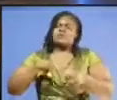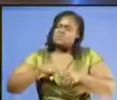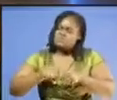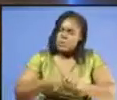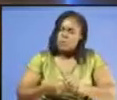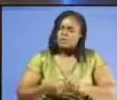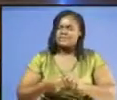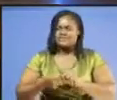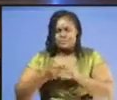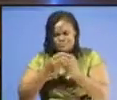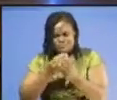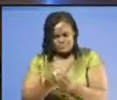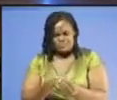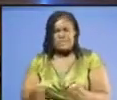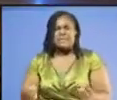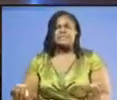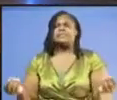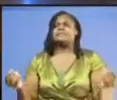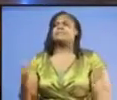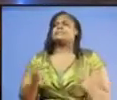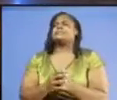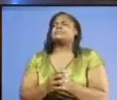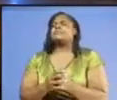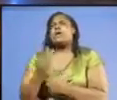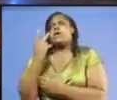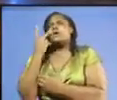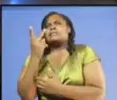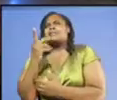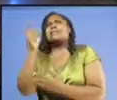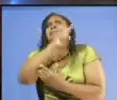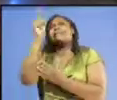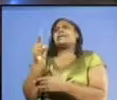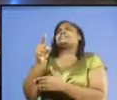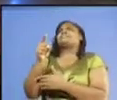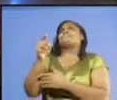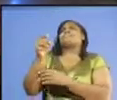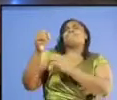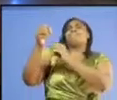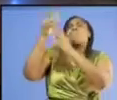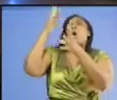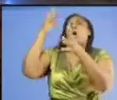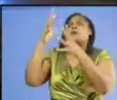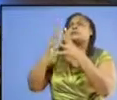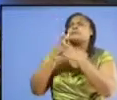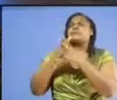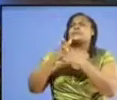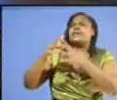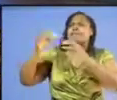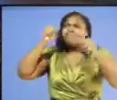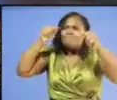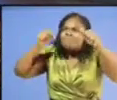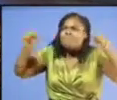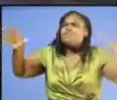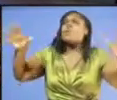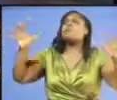into pieces. See lightning flashing and thunder